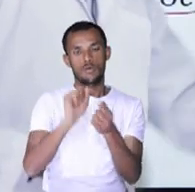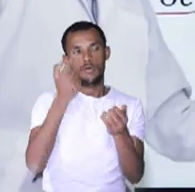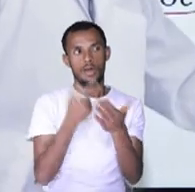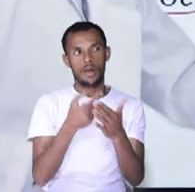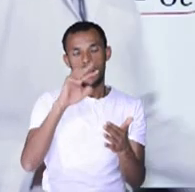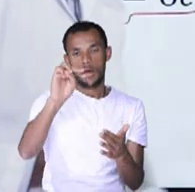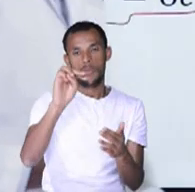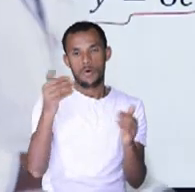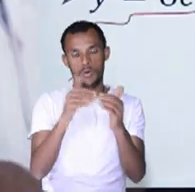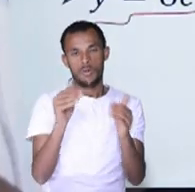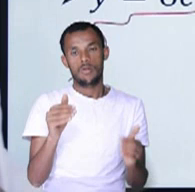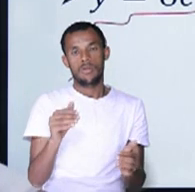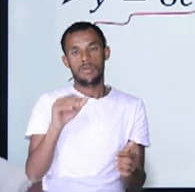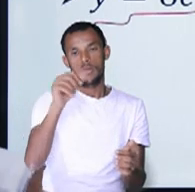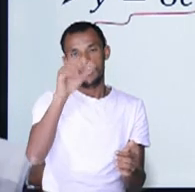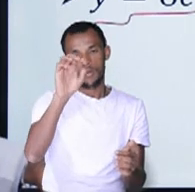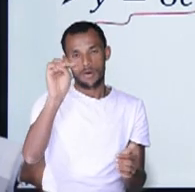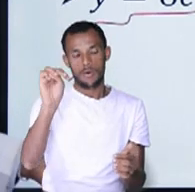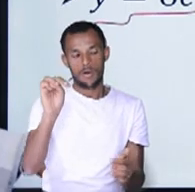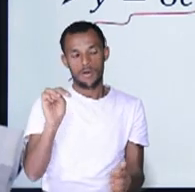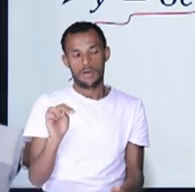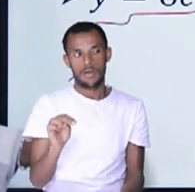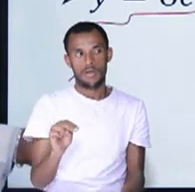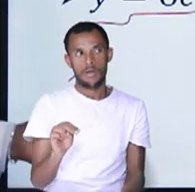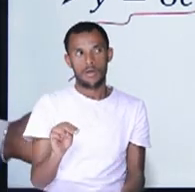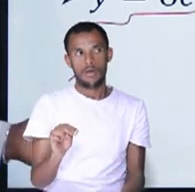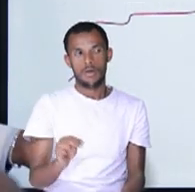here m will be equal to 10 centimeter.